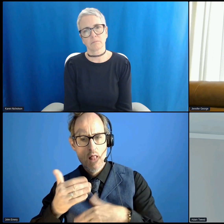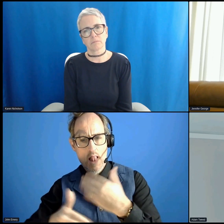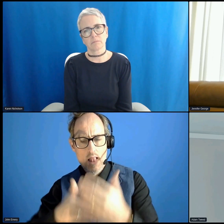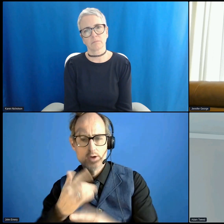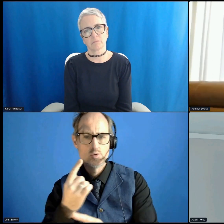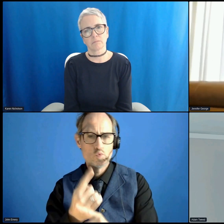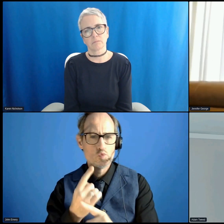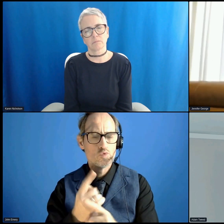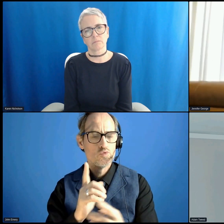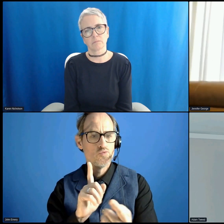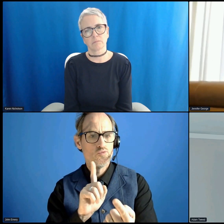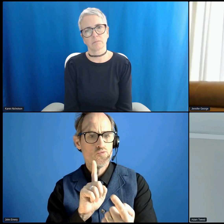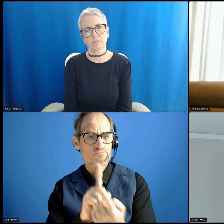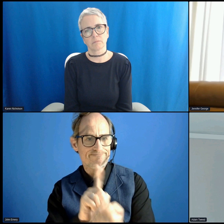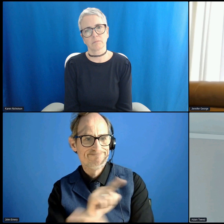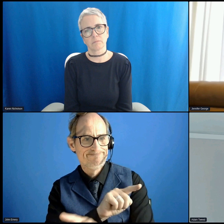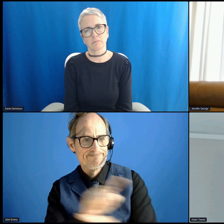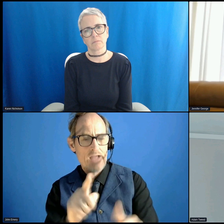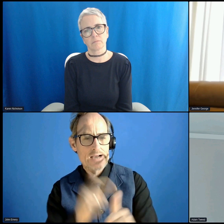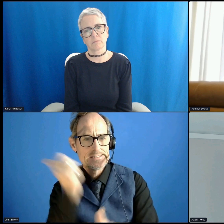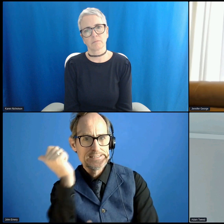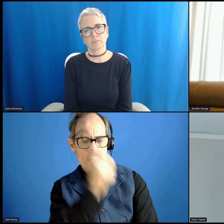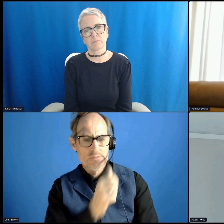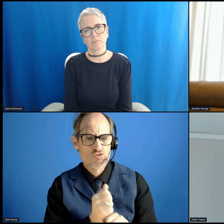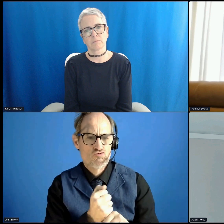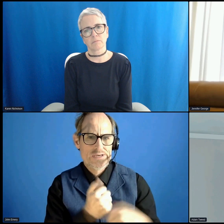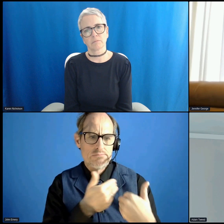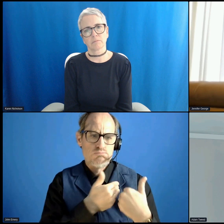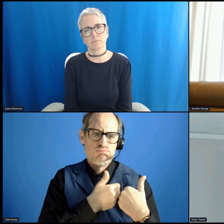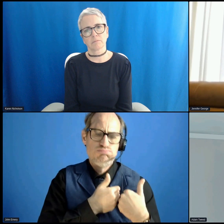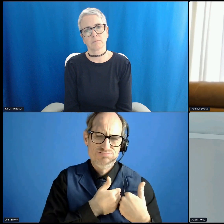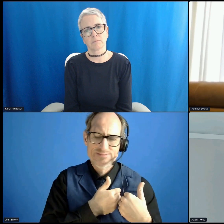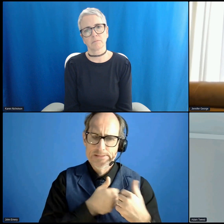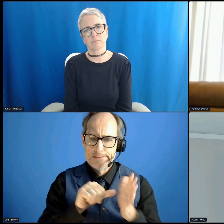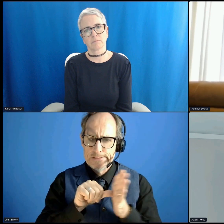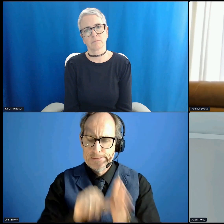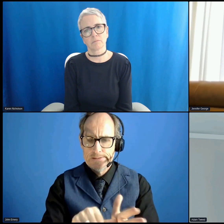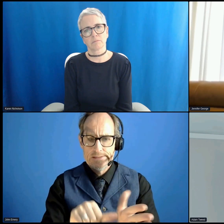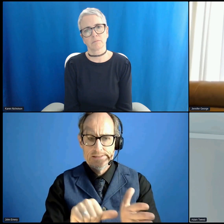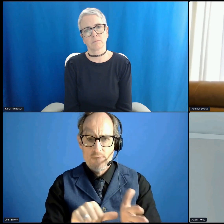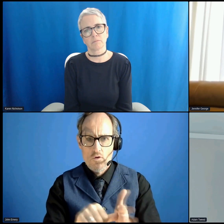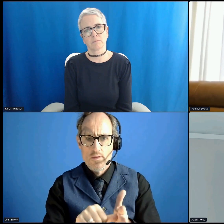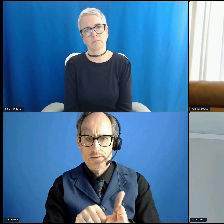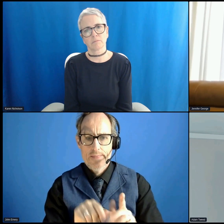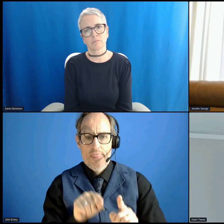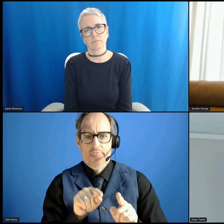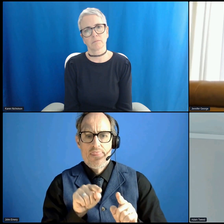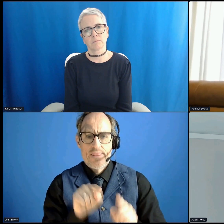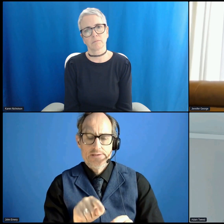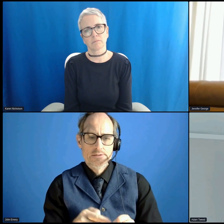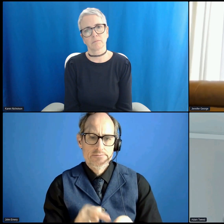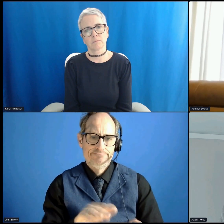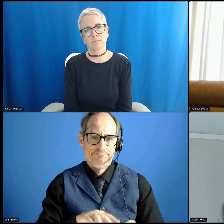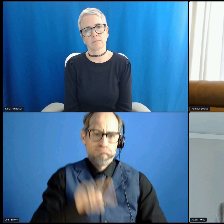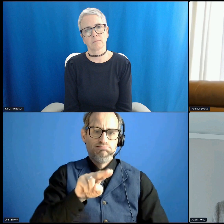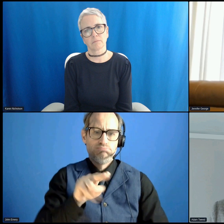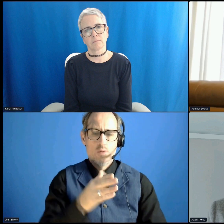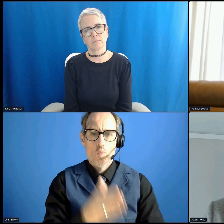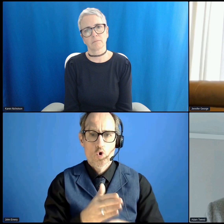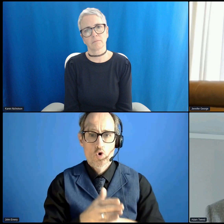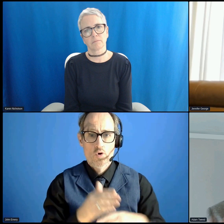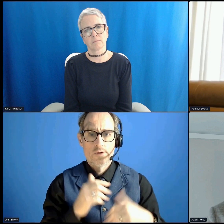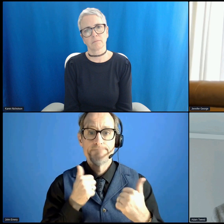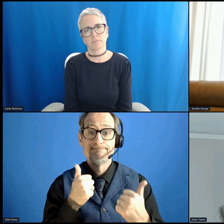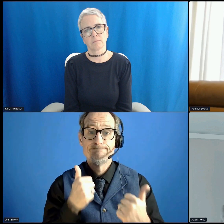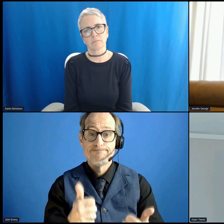to stressed academics, is that notion of this is going to be a lot more work for me. So that's really interesting. Thank you. And